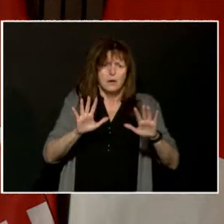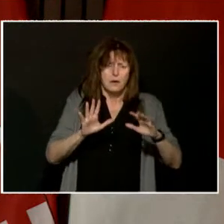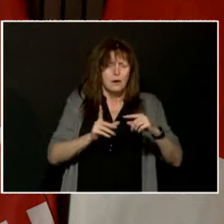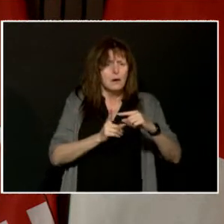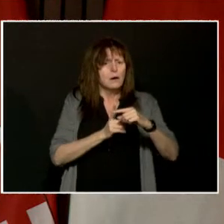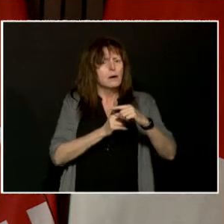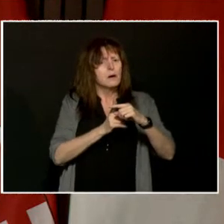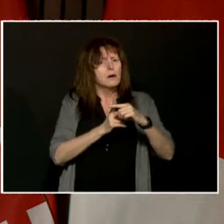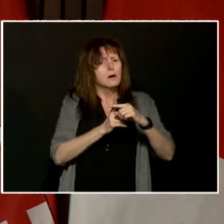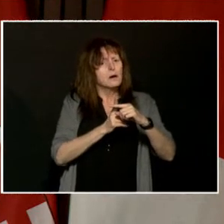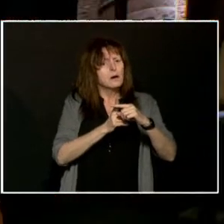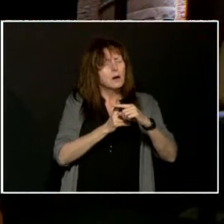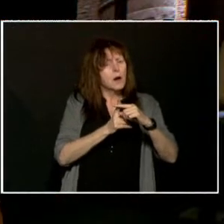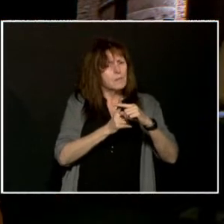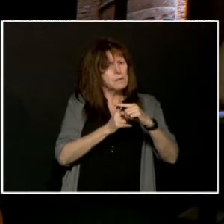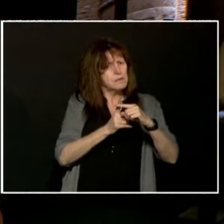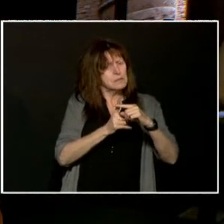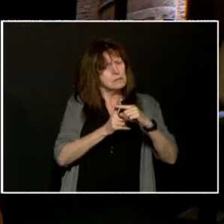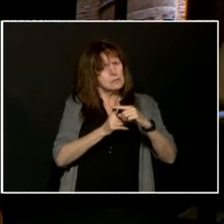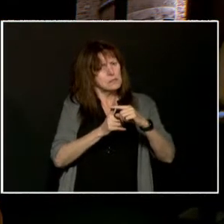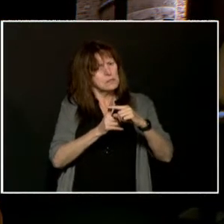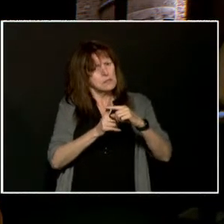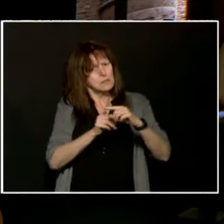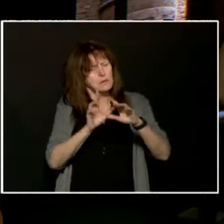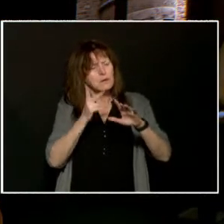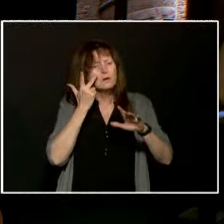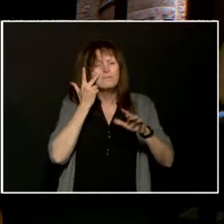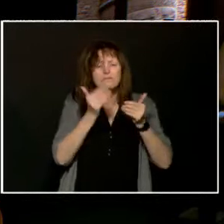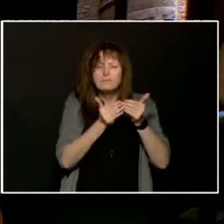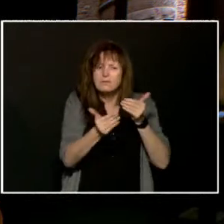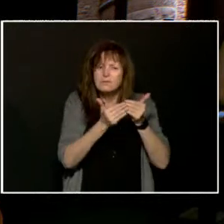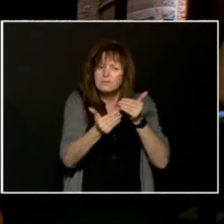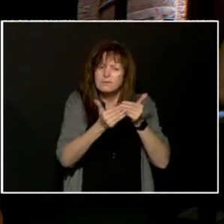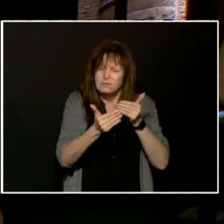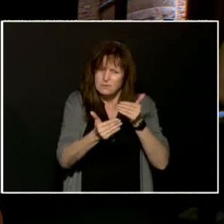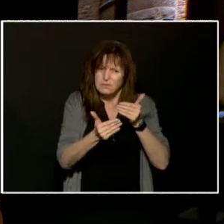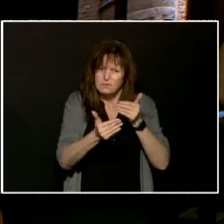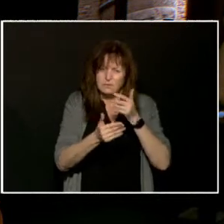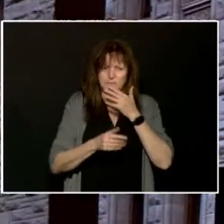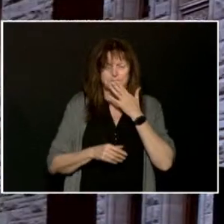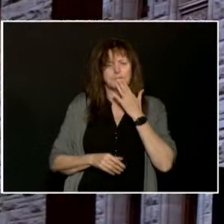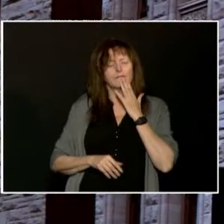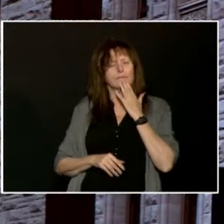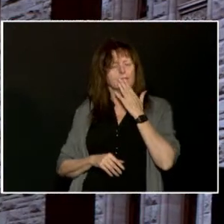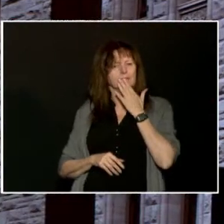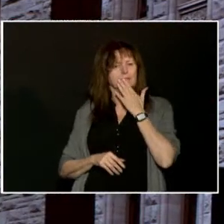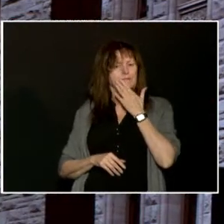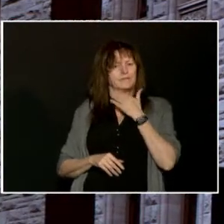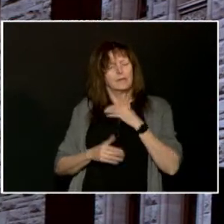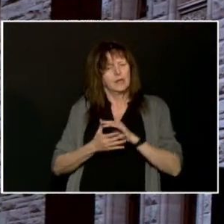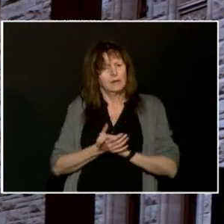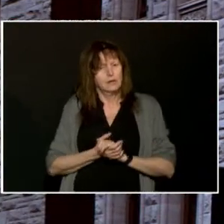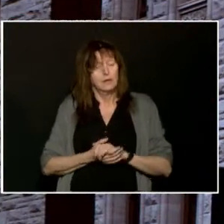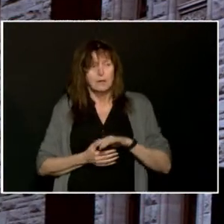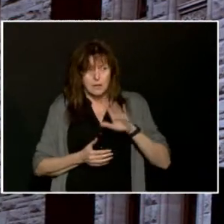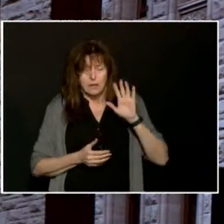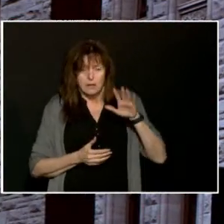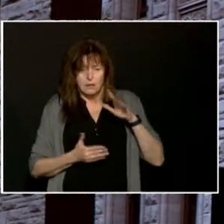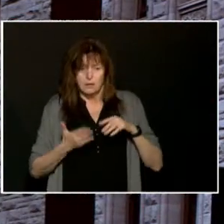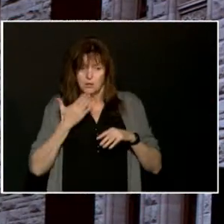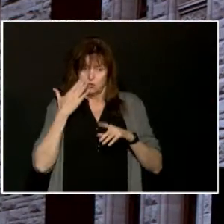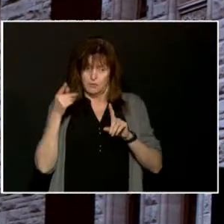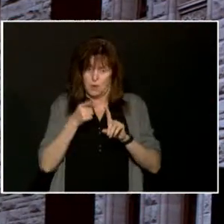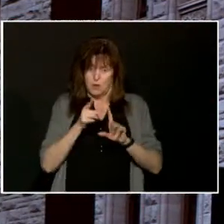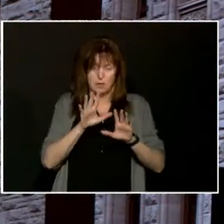ICUs over time. Yeah, and I would add in that, I think what you're getting at is a good point. 3 weeks ago, we were still